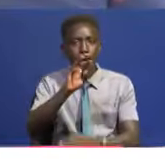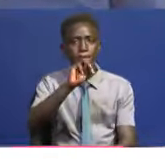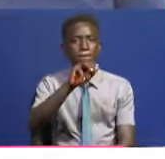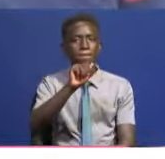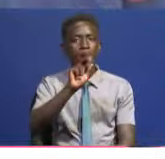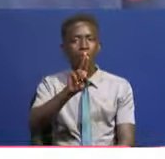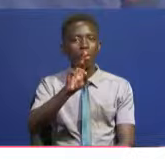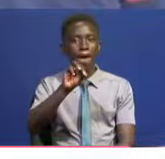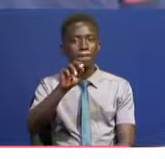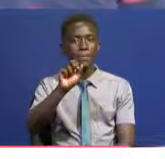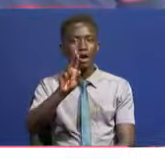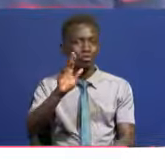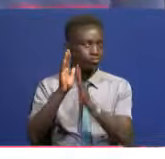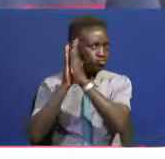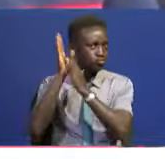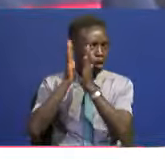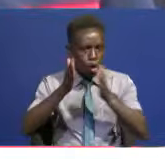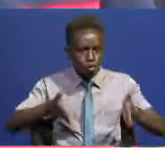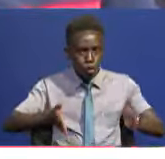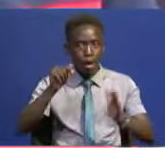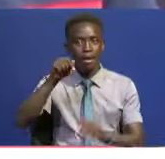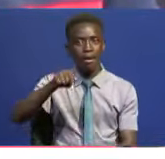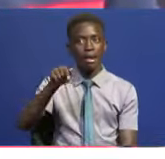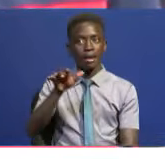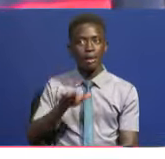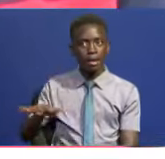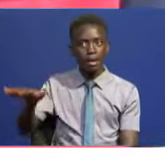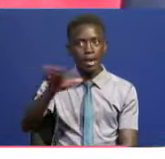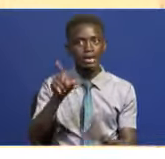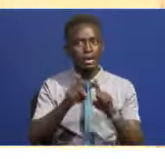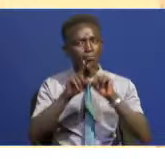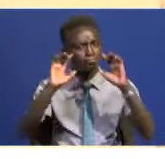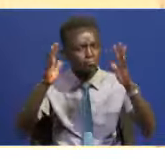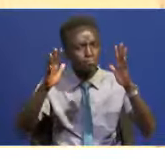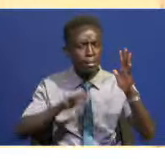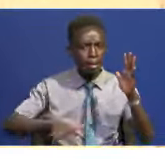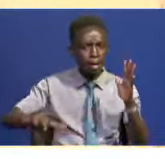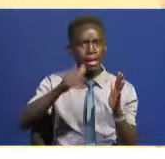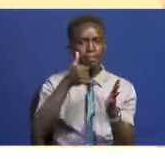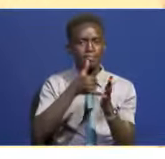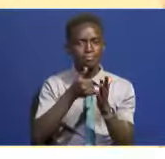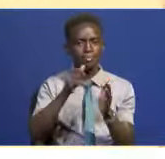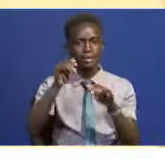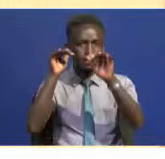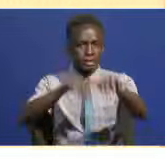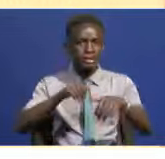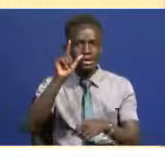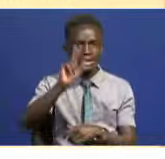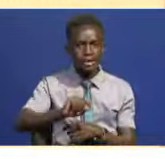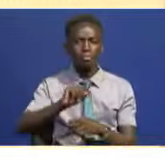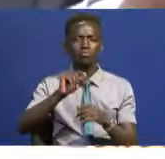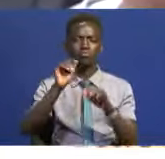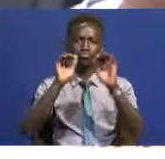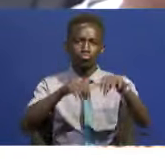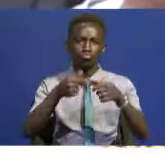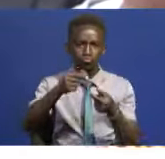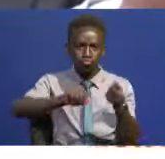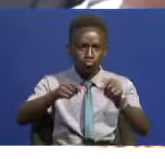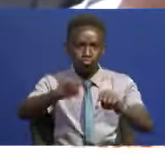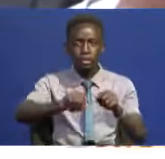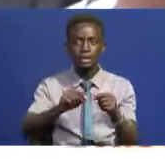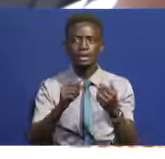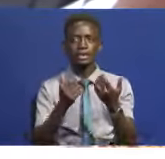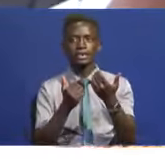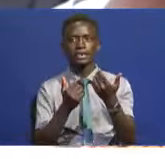detailed allocations for other crucial areas, among them subsidized fertilizer, sugar industry reforms, and cherry